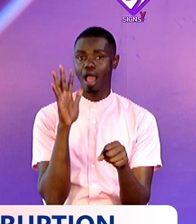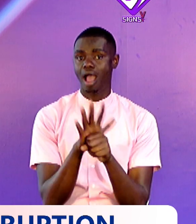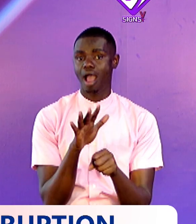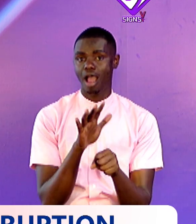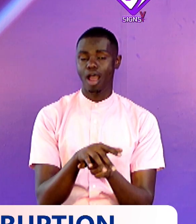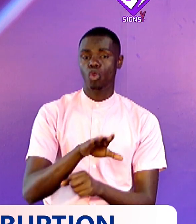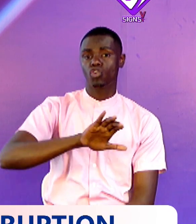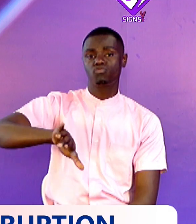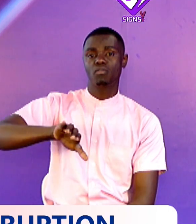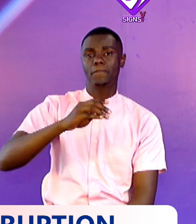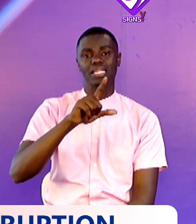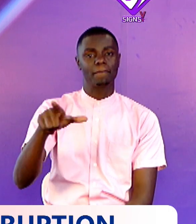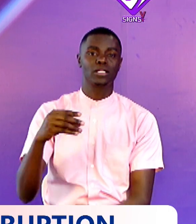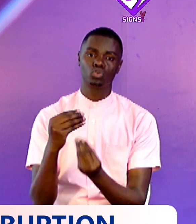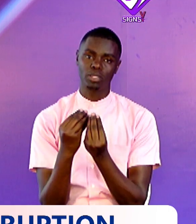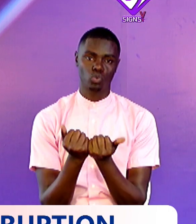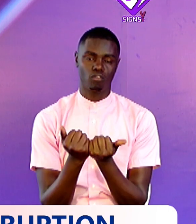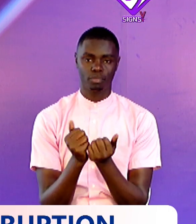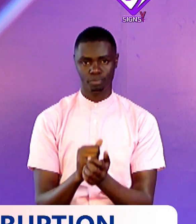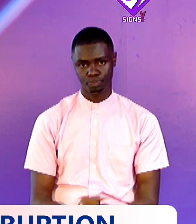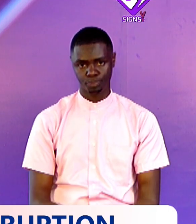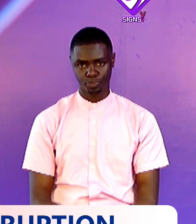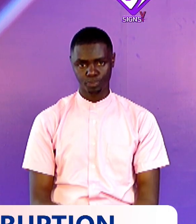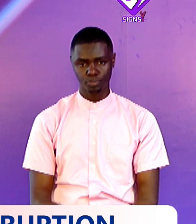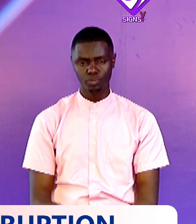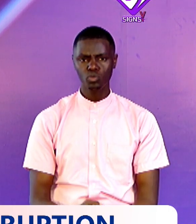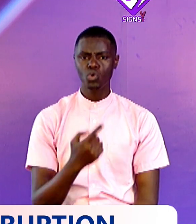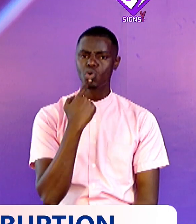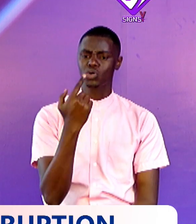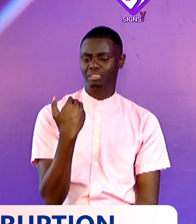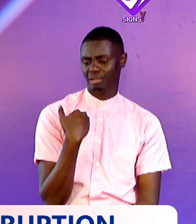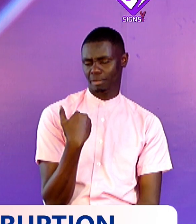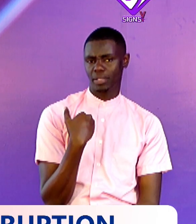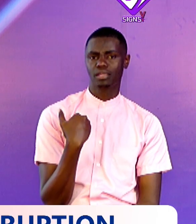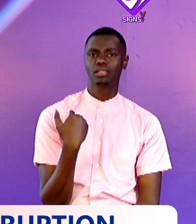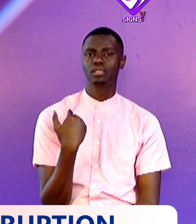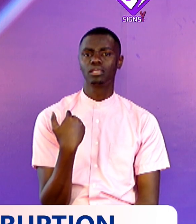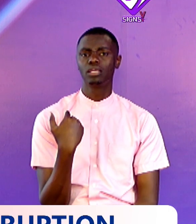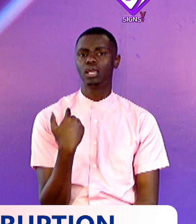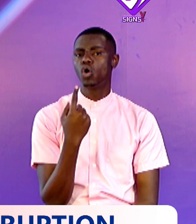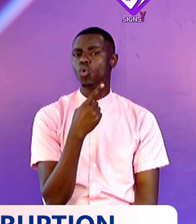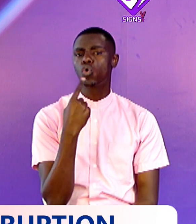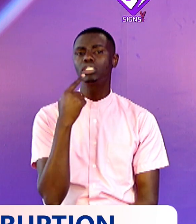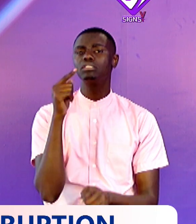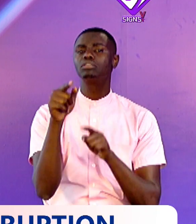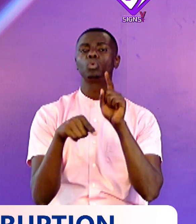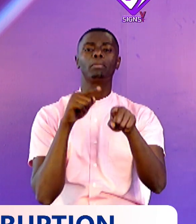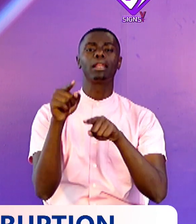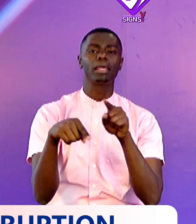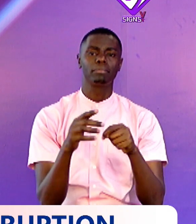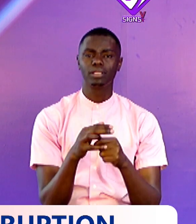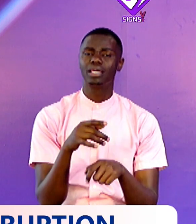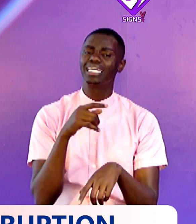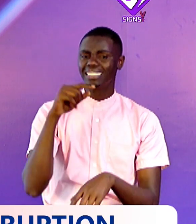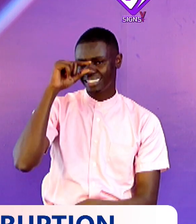of pending bills to be done. Yeah. So tell me, who is supposed to be blamed here? It is the